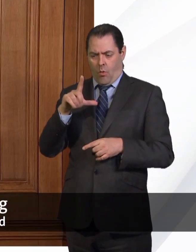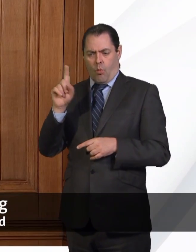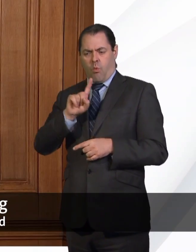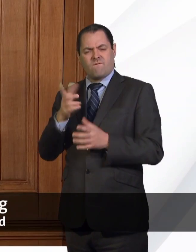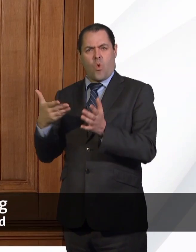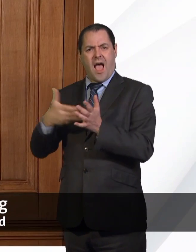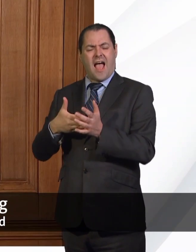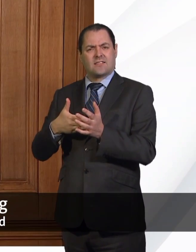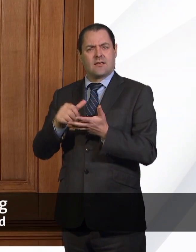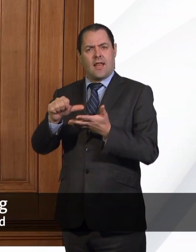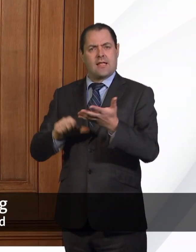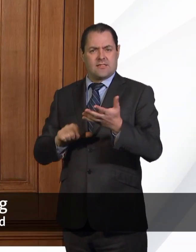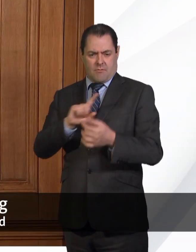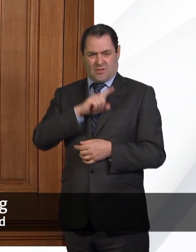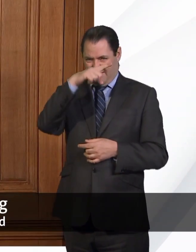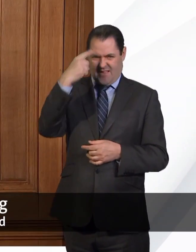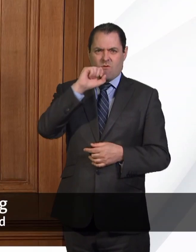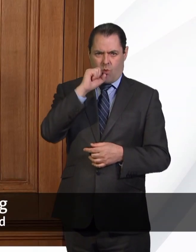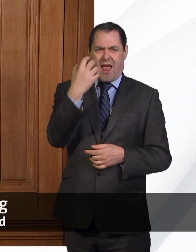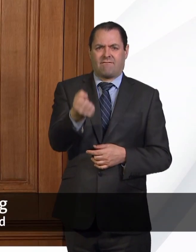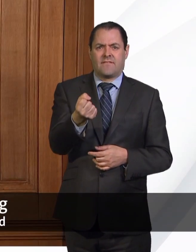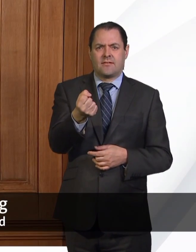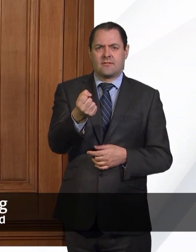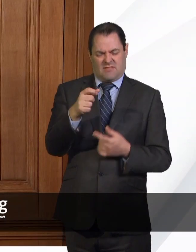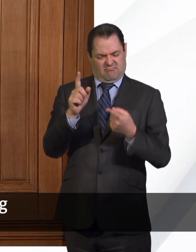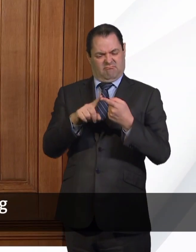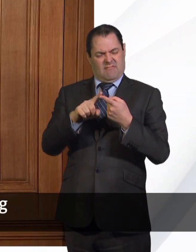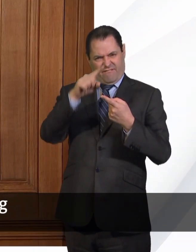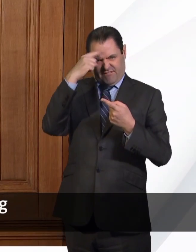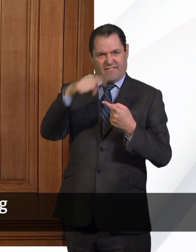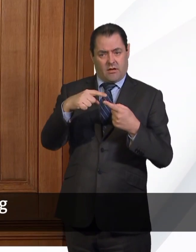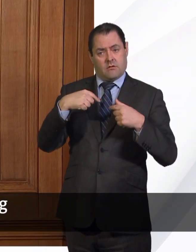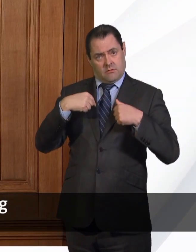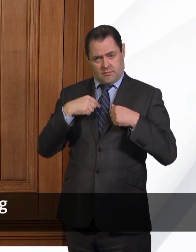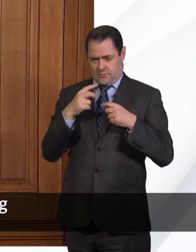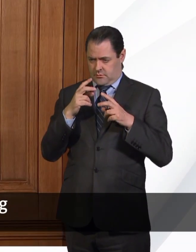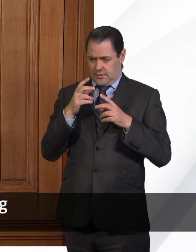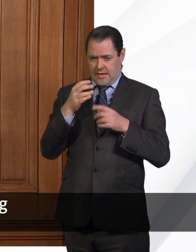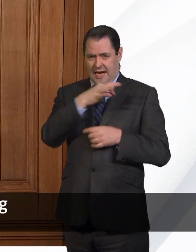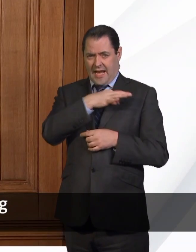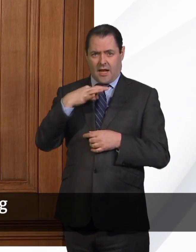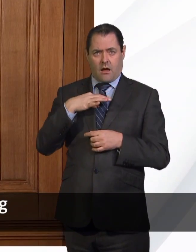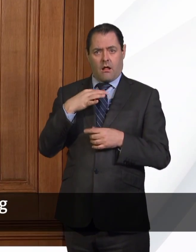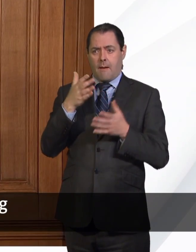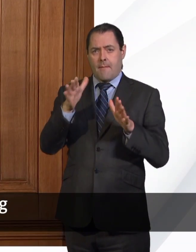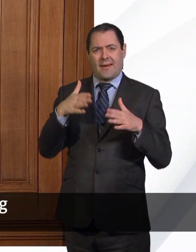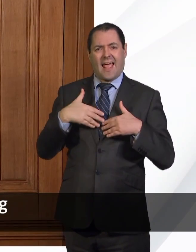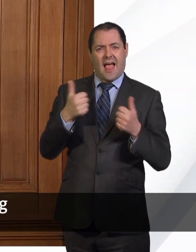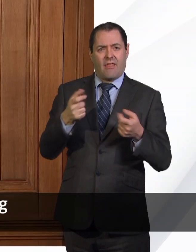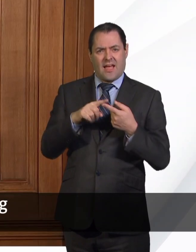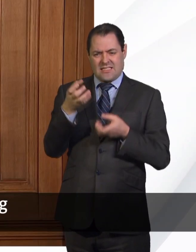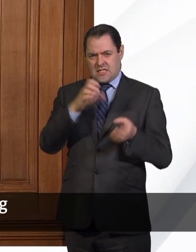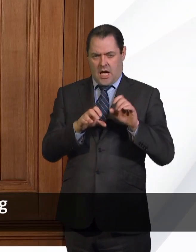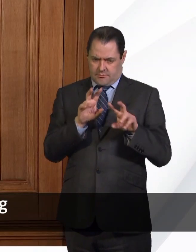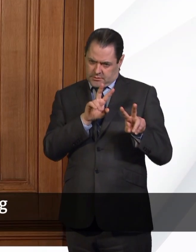to the list of things we're talking about. And what we did, and very able colleagues of mine, clinical public health and science colleagues did, is they looked